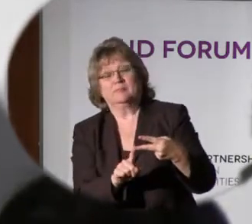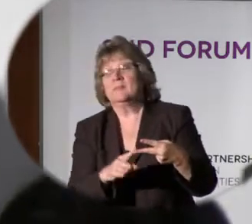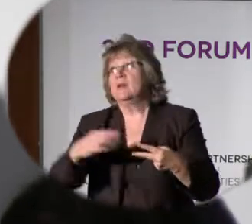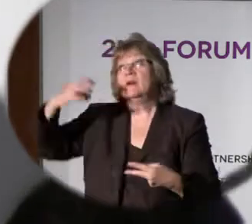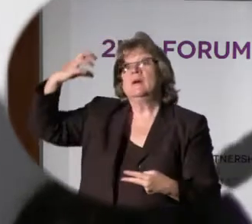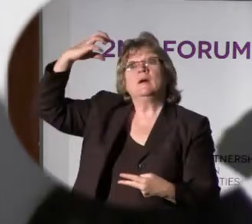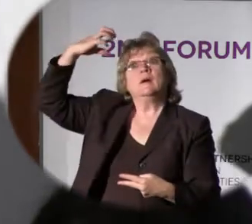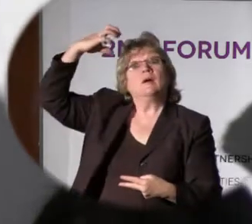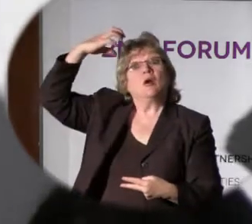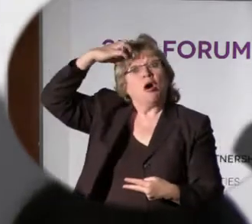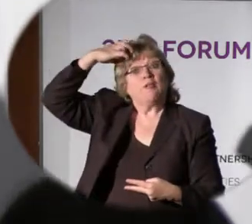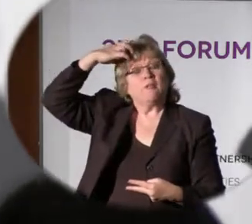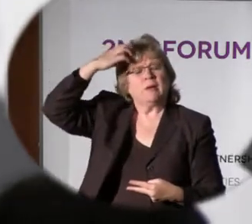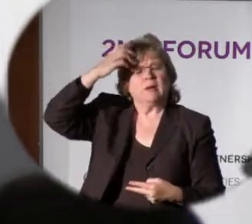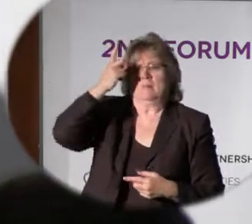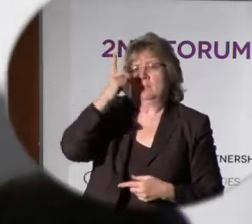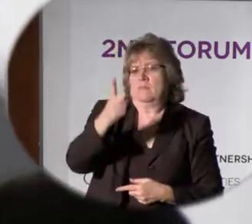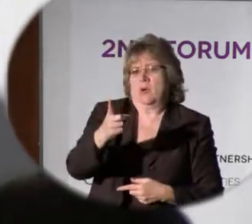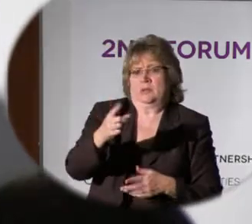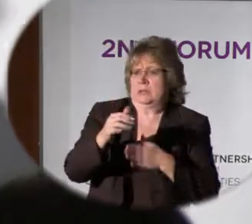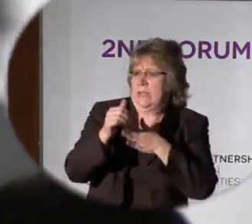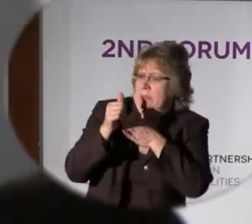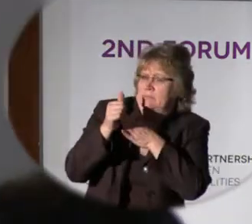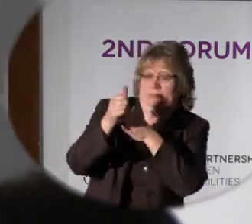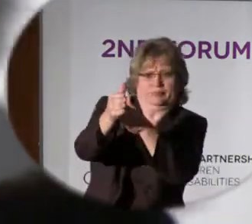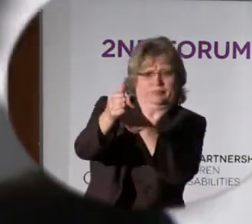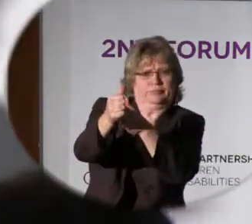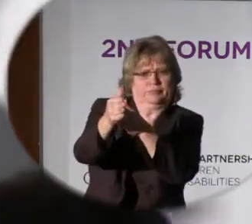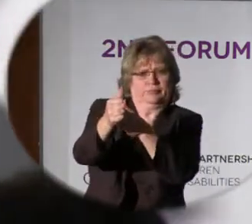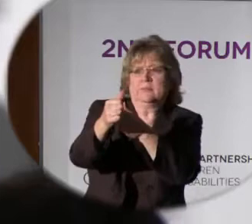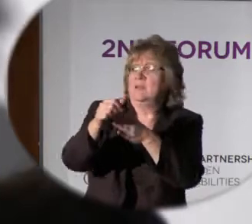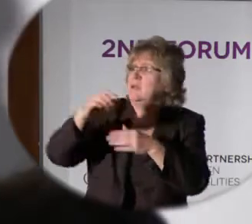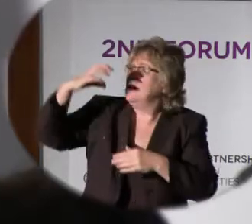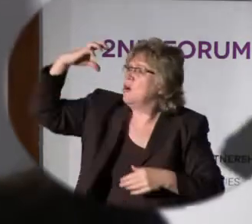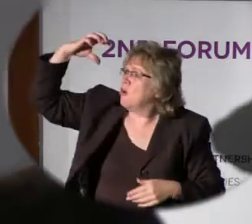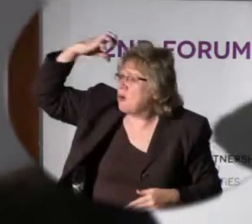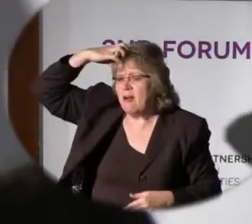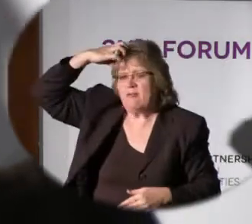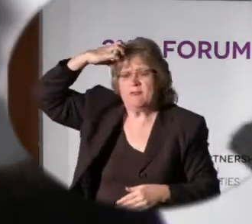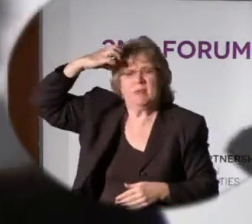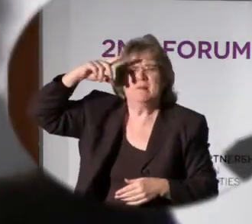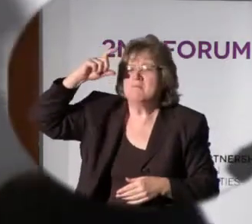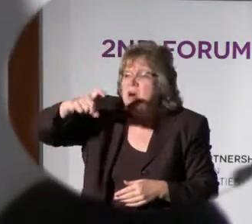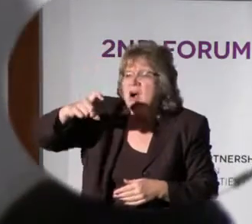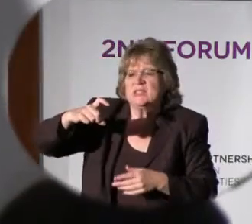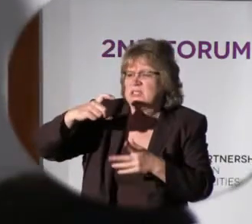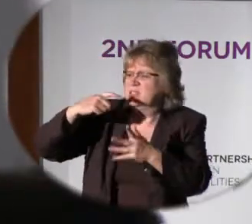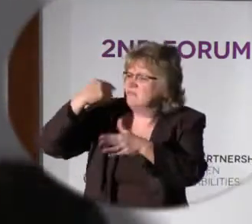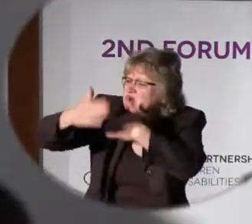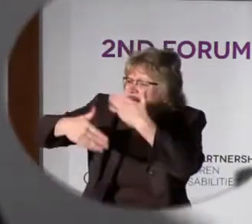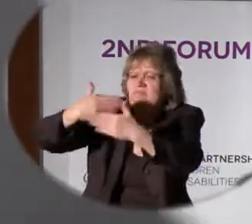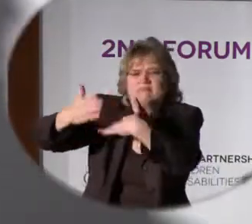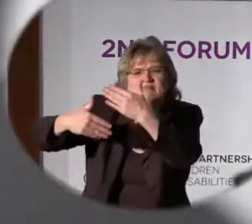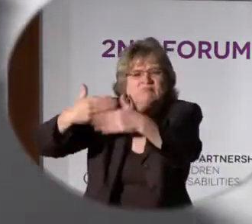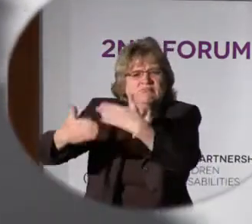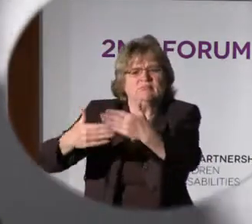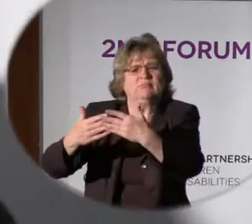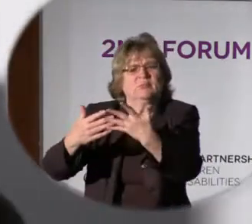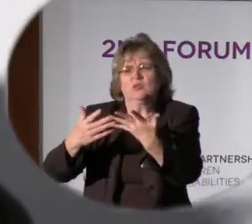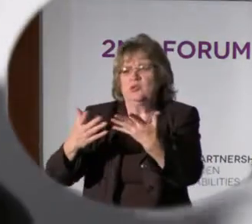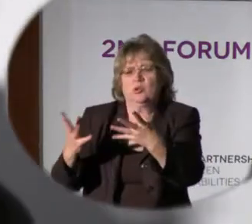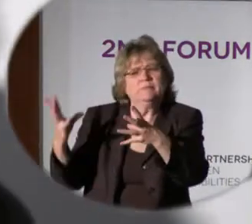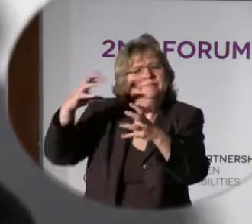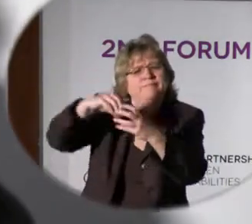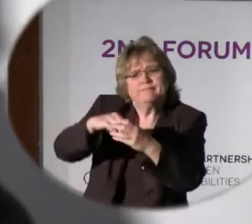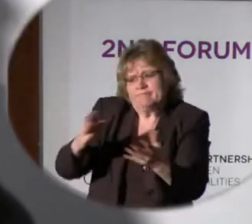One, first, the political leadership of governments is indispensable to the realization of the rights